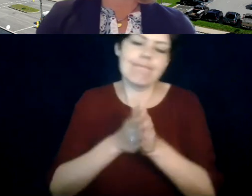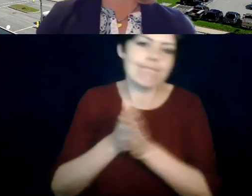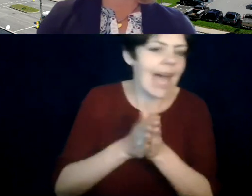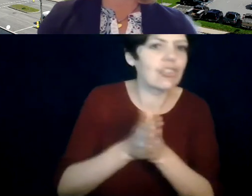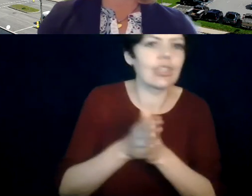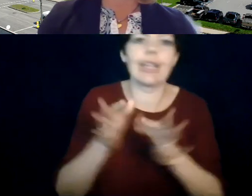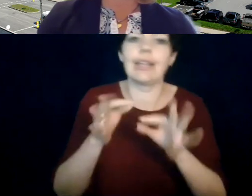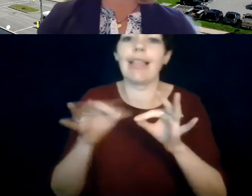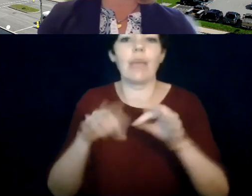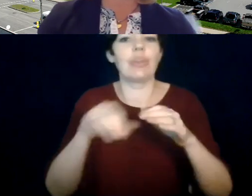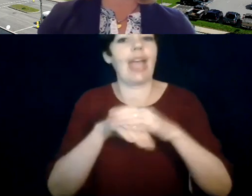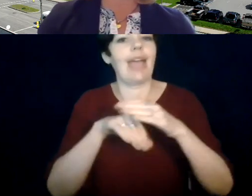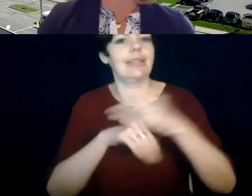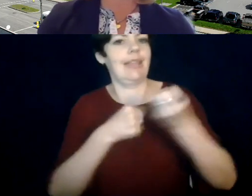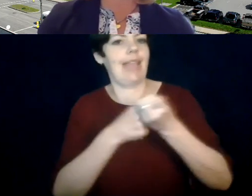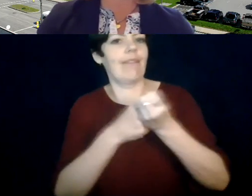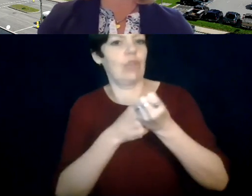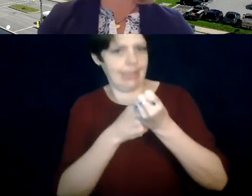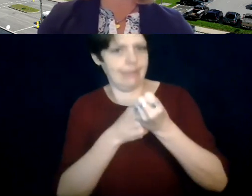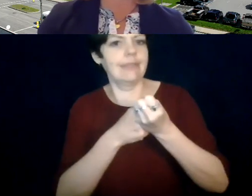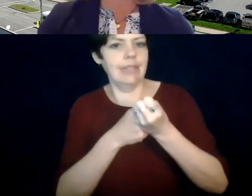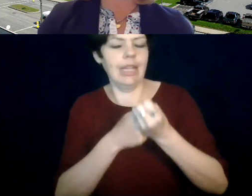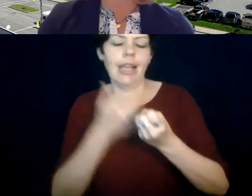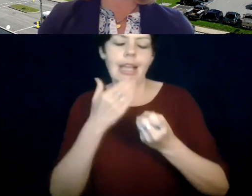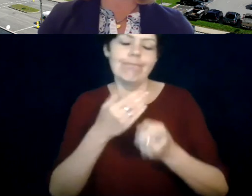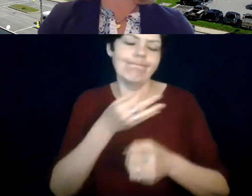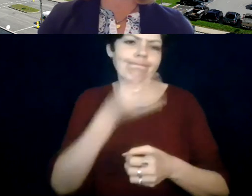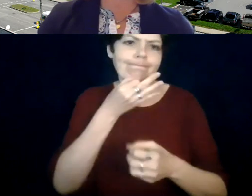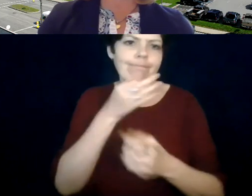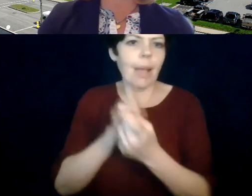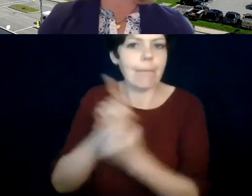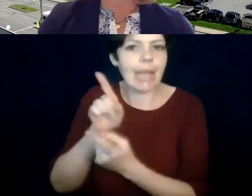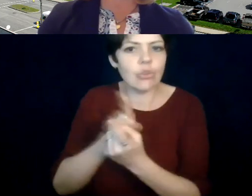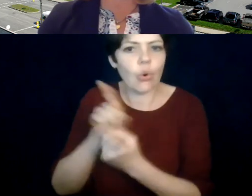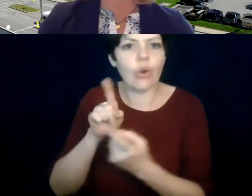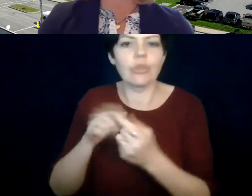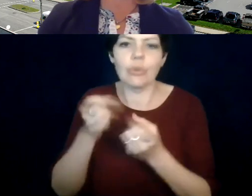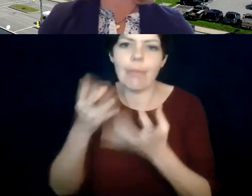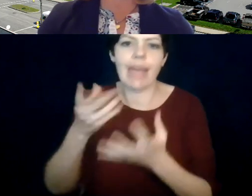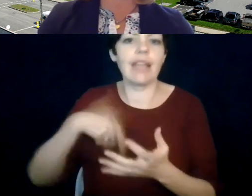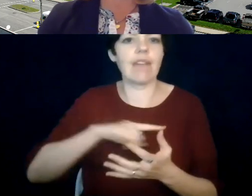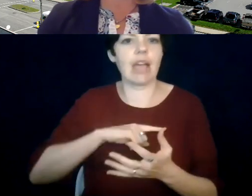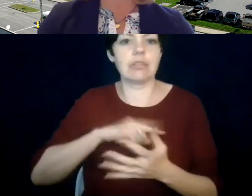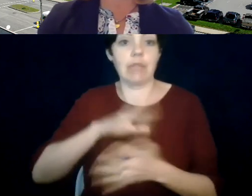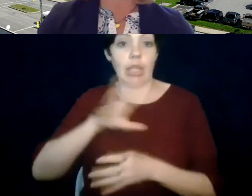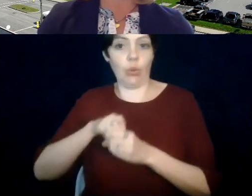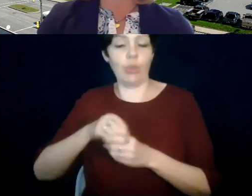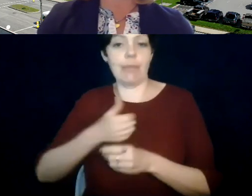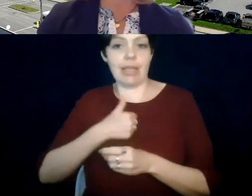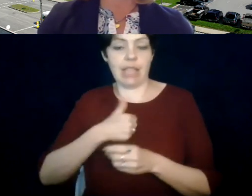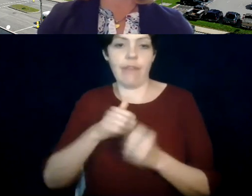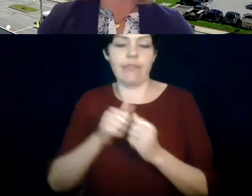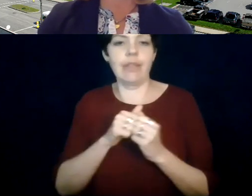access advocate, a mentor to many of us, myself included, a